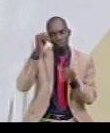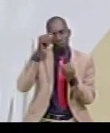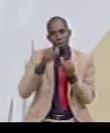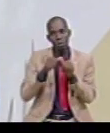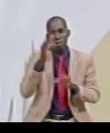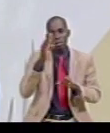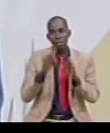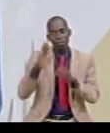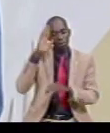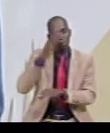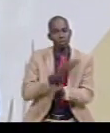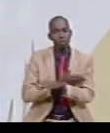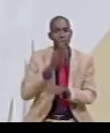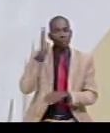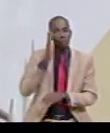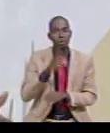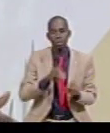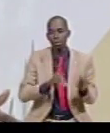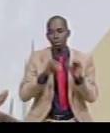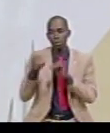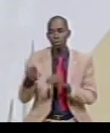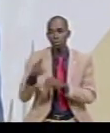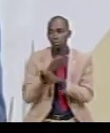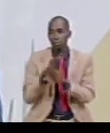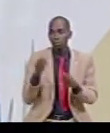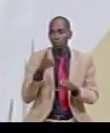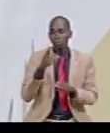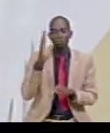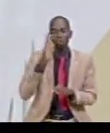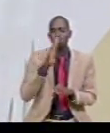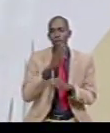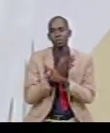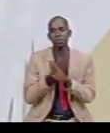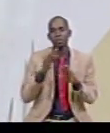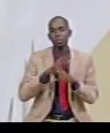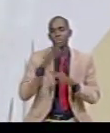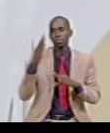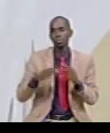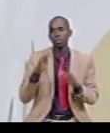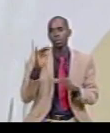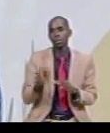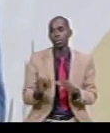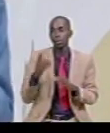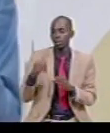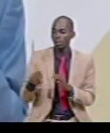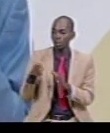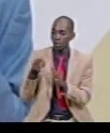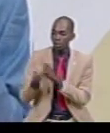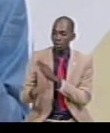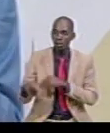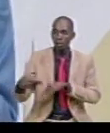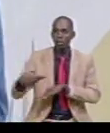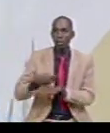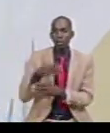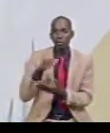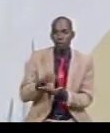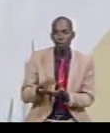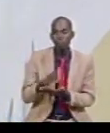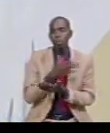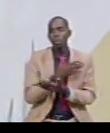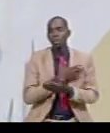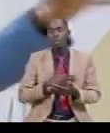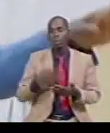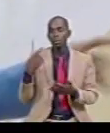free indeed. So the killed lamb, the released lamb, and the killed turtle dove, the released turtle